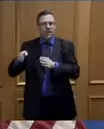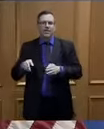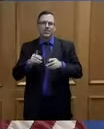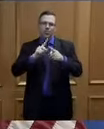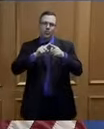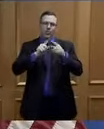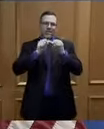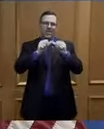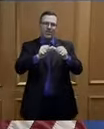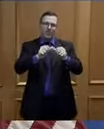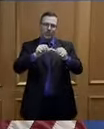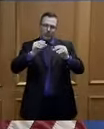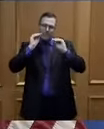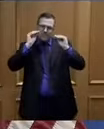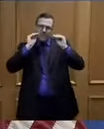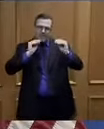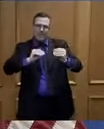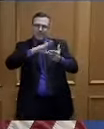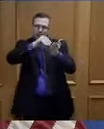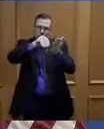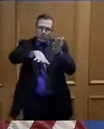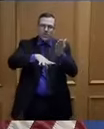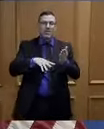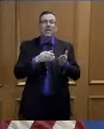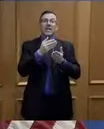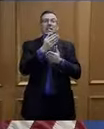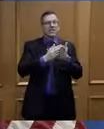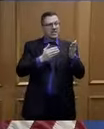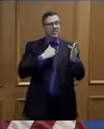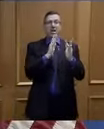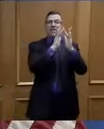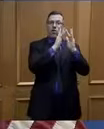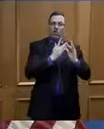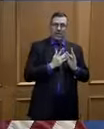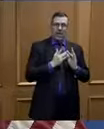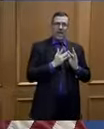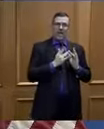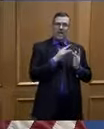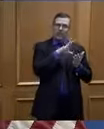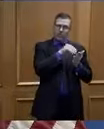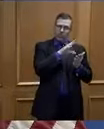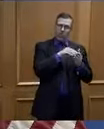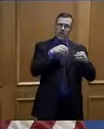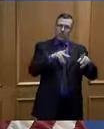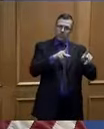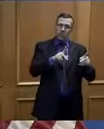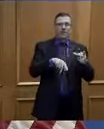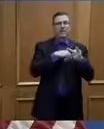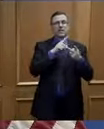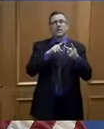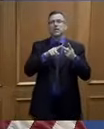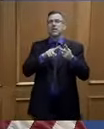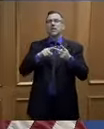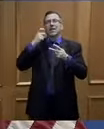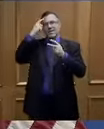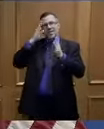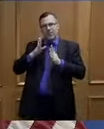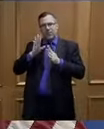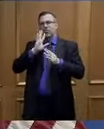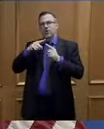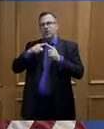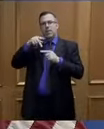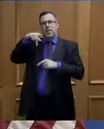education, we have districts who have online learning, who have provided accommodations for students. We also, I think the governor referenced a partnership with PBS.